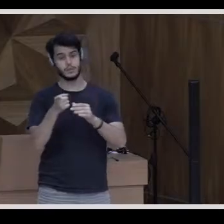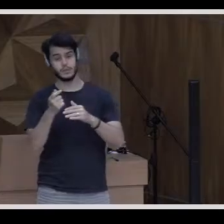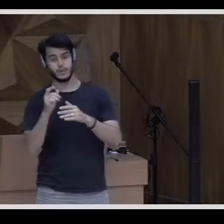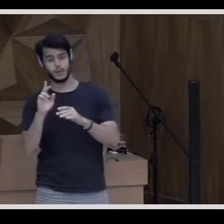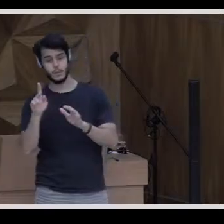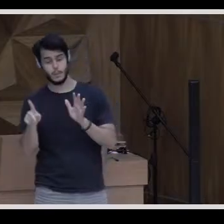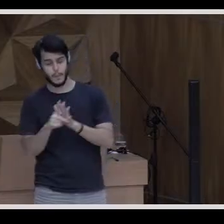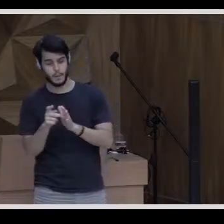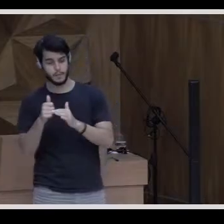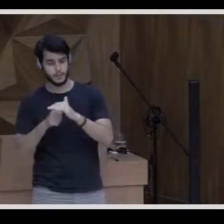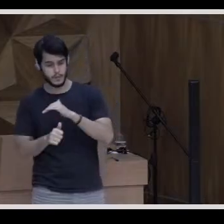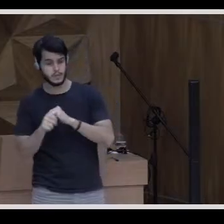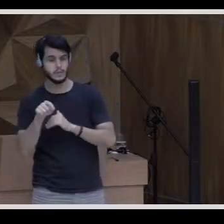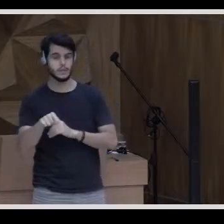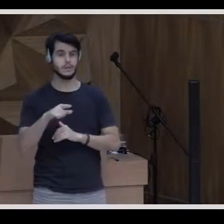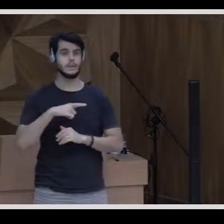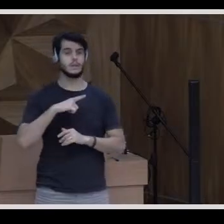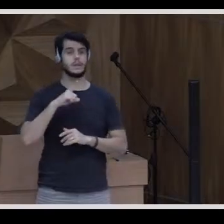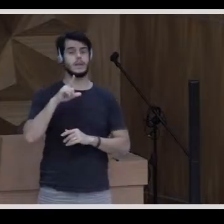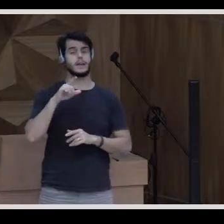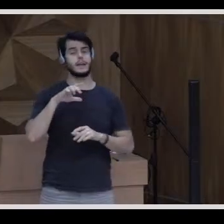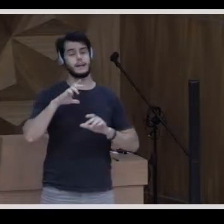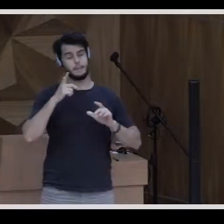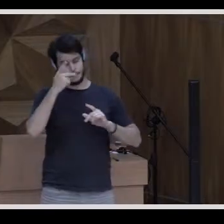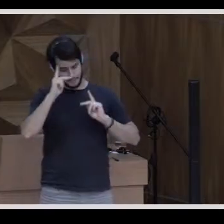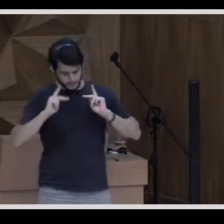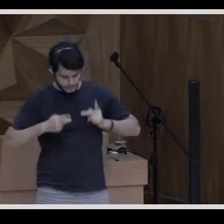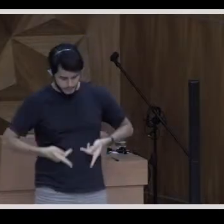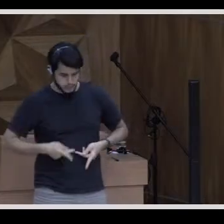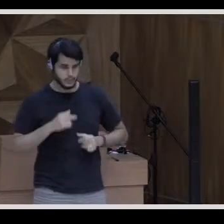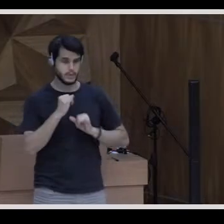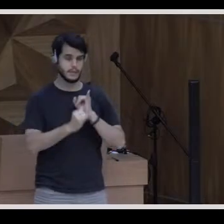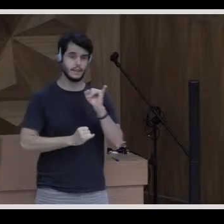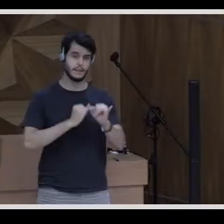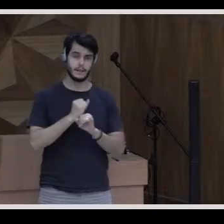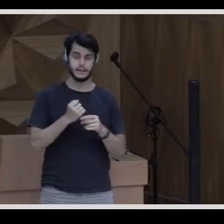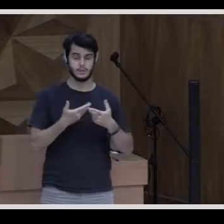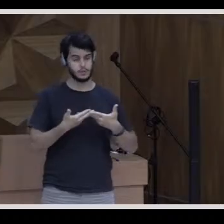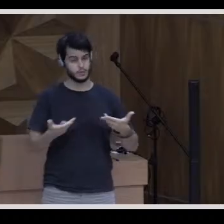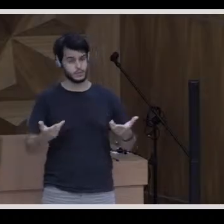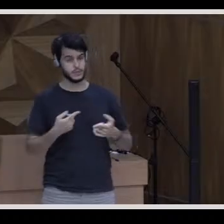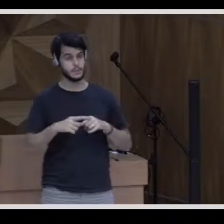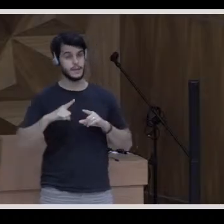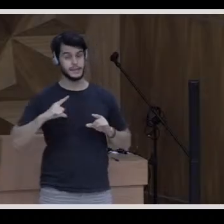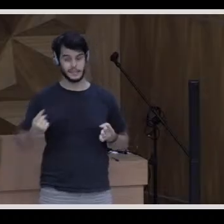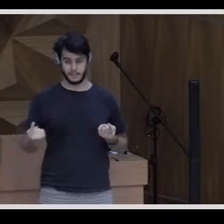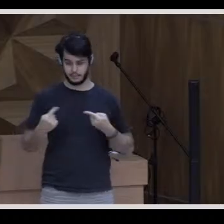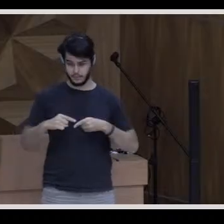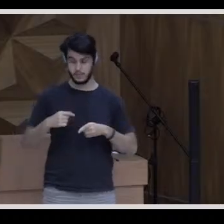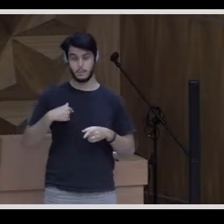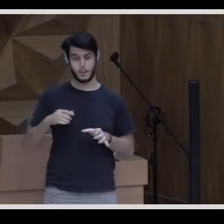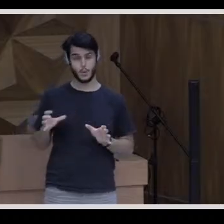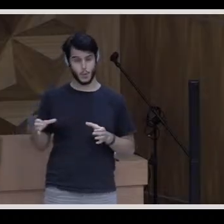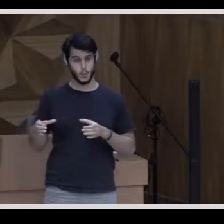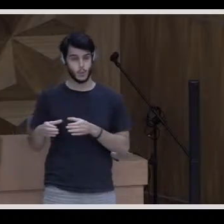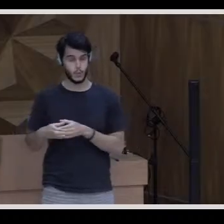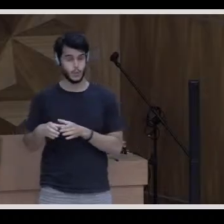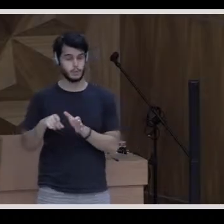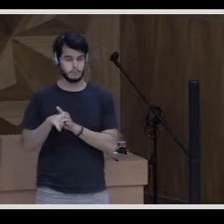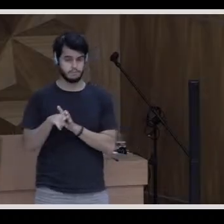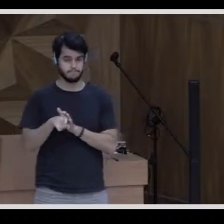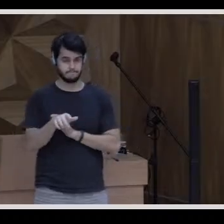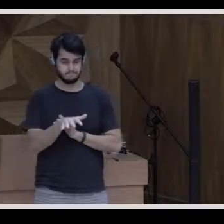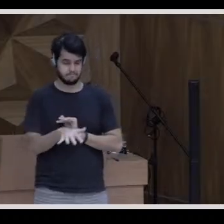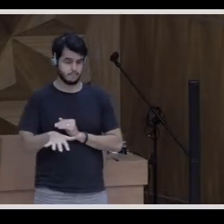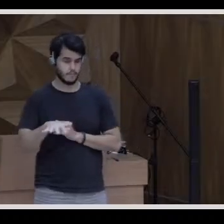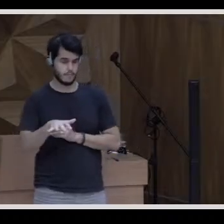emerging challenges that myself and my fellow researchers have been seeing in this area that have led us to start thinking more